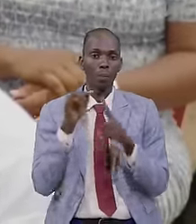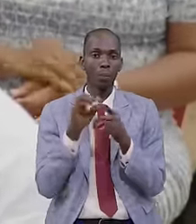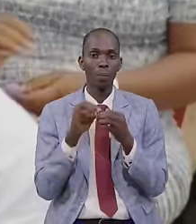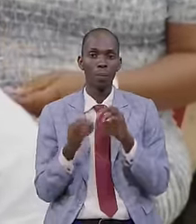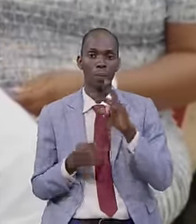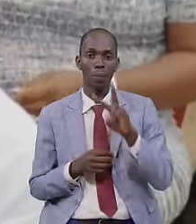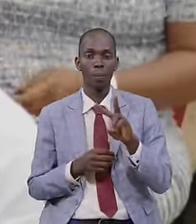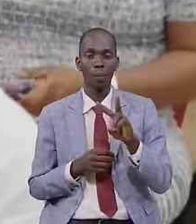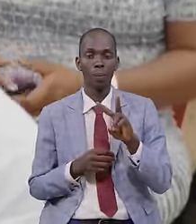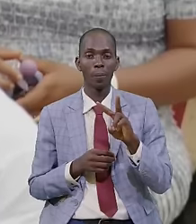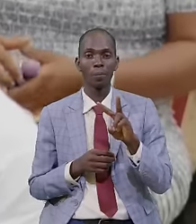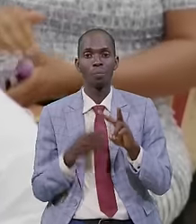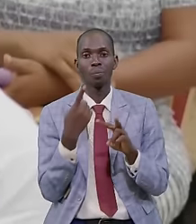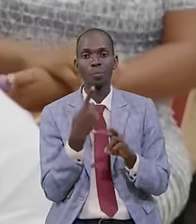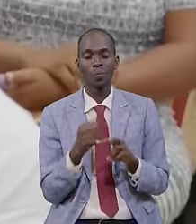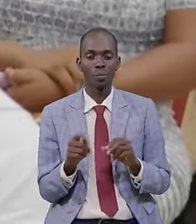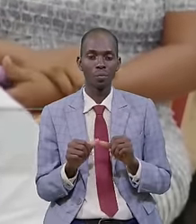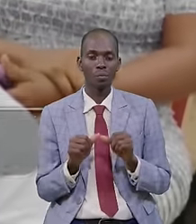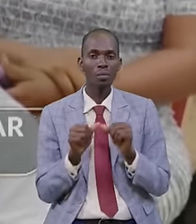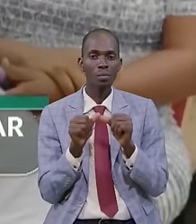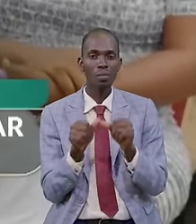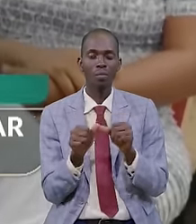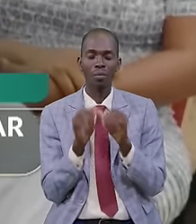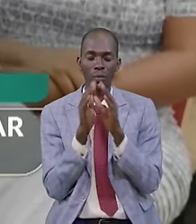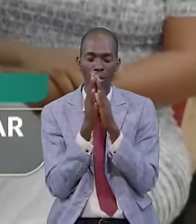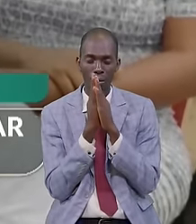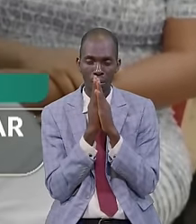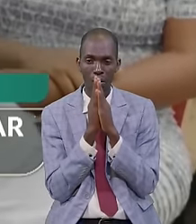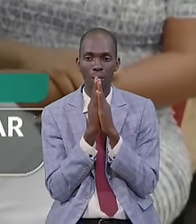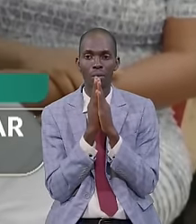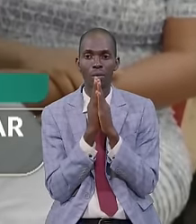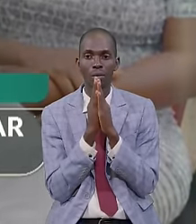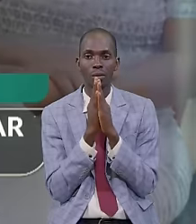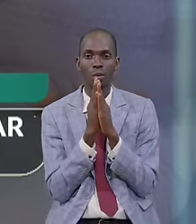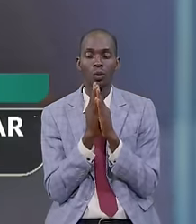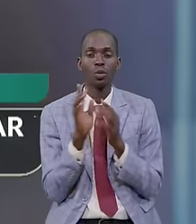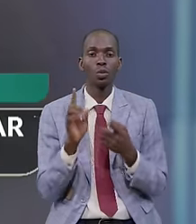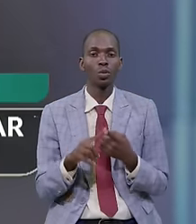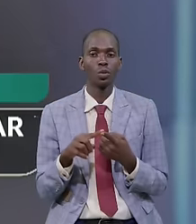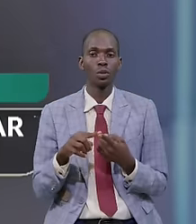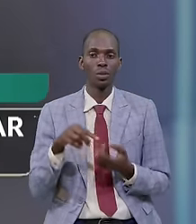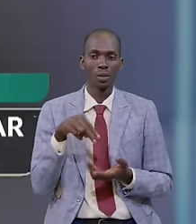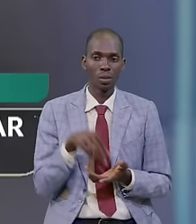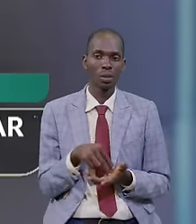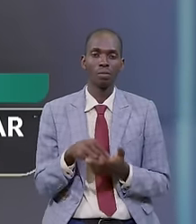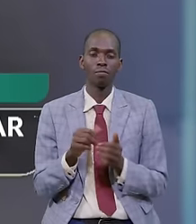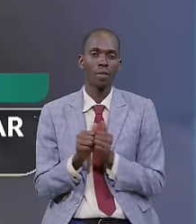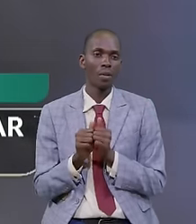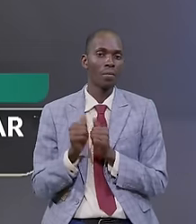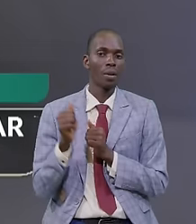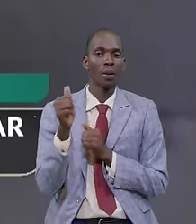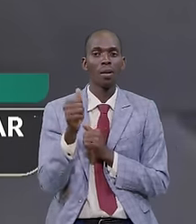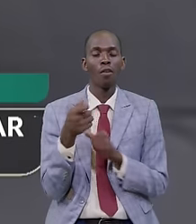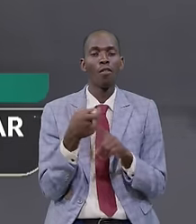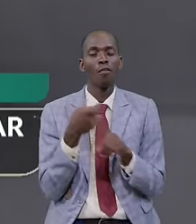the persevering devotion to stand afar from